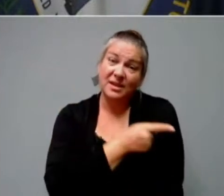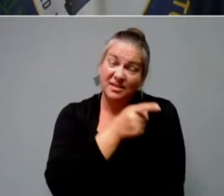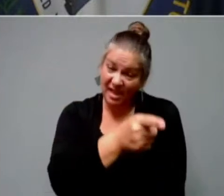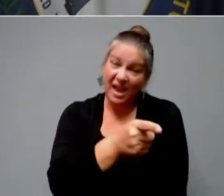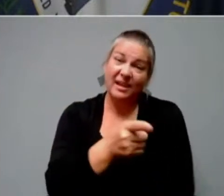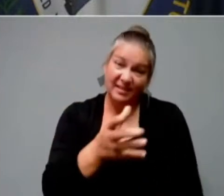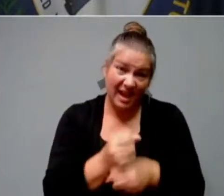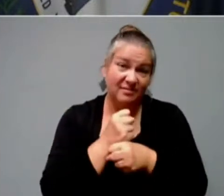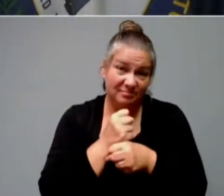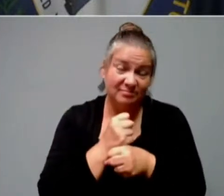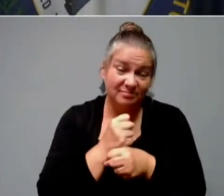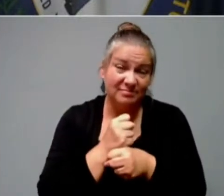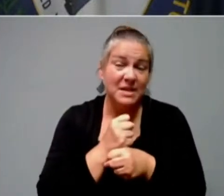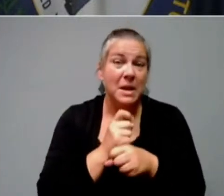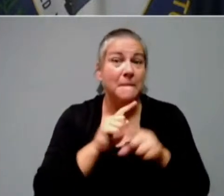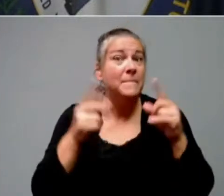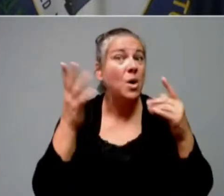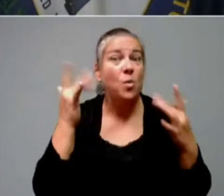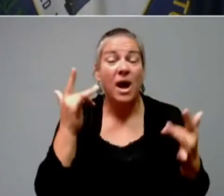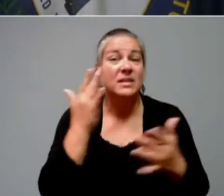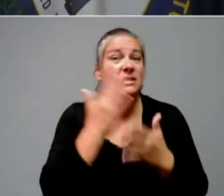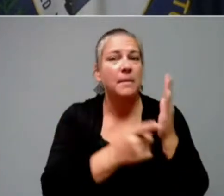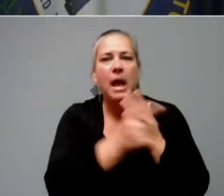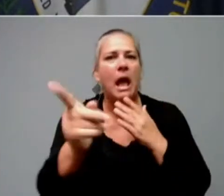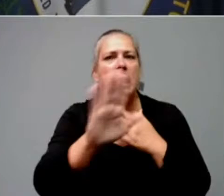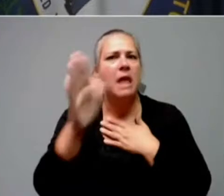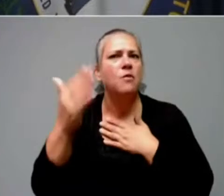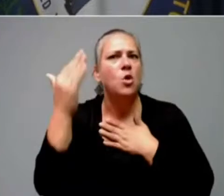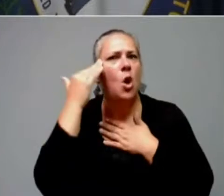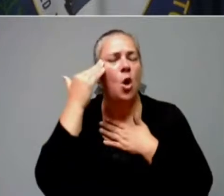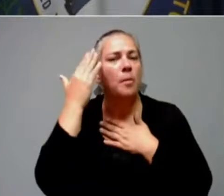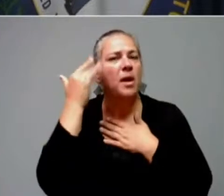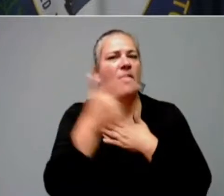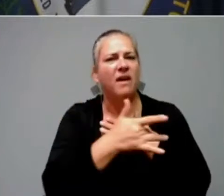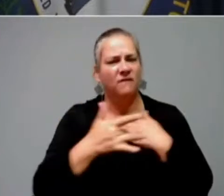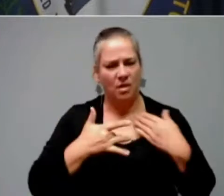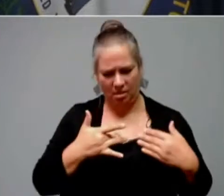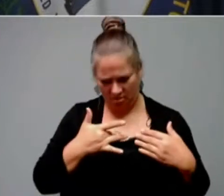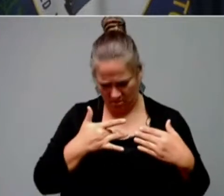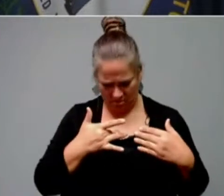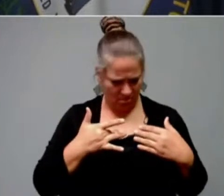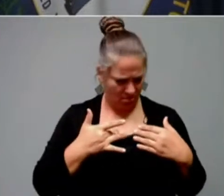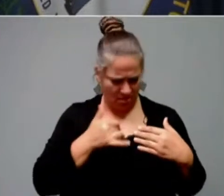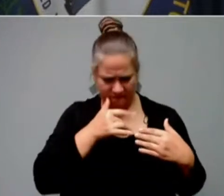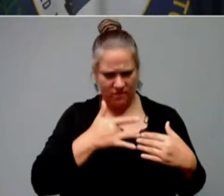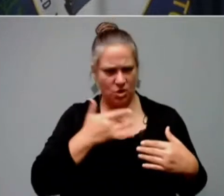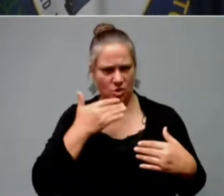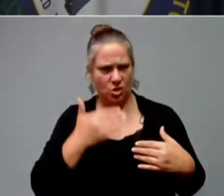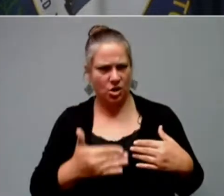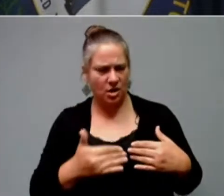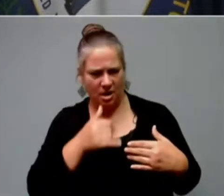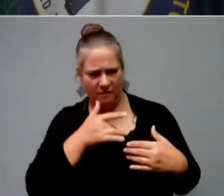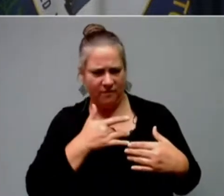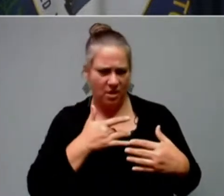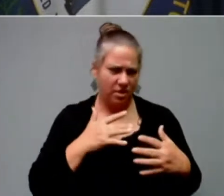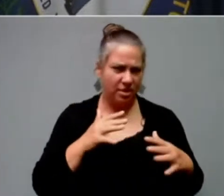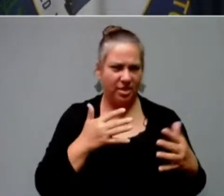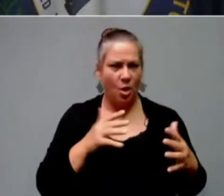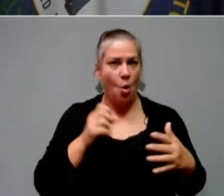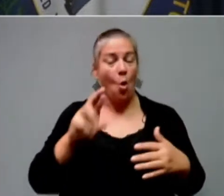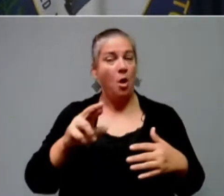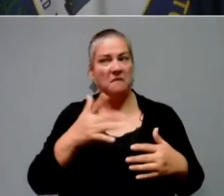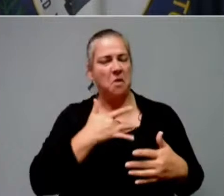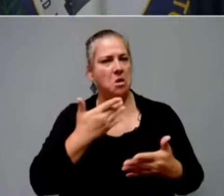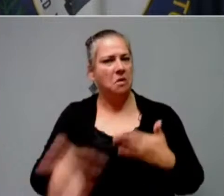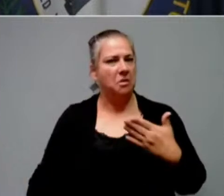you are asymptomatic. But what that means is that, again, more people who've been vaccinated are